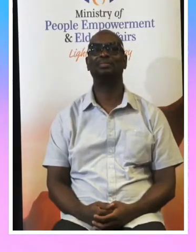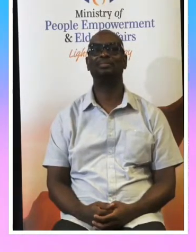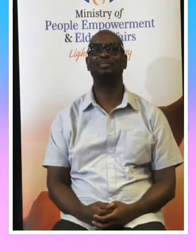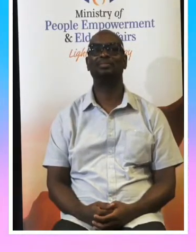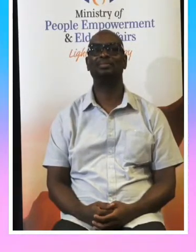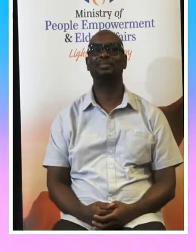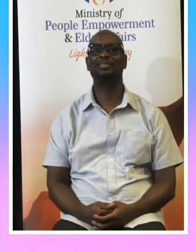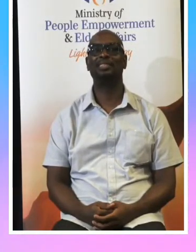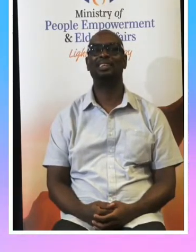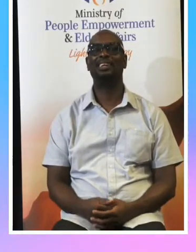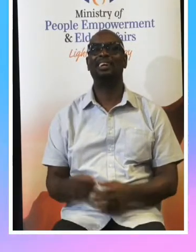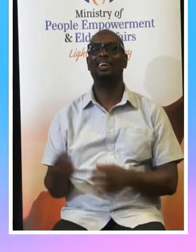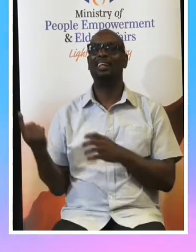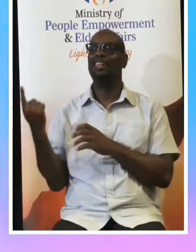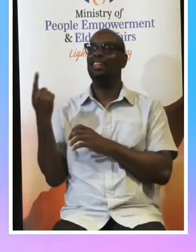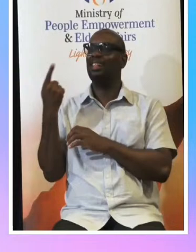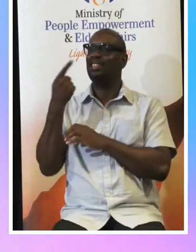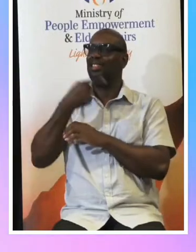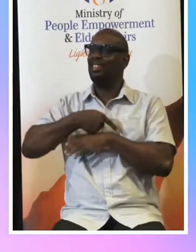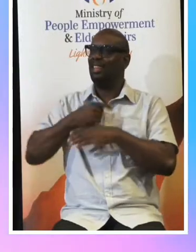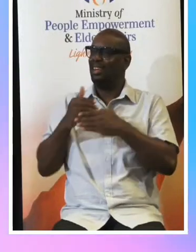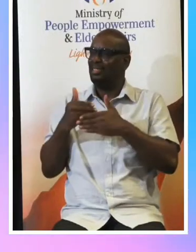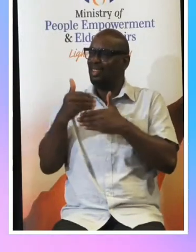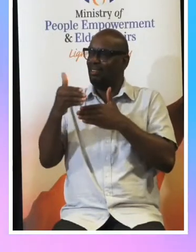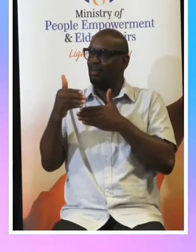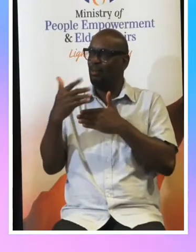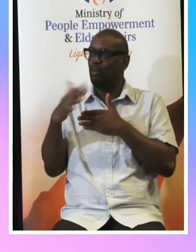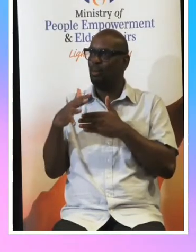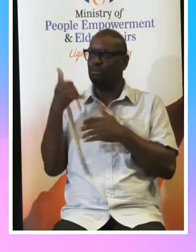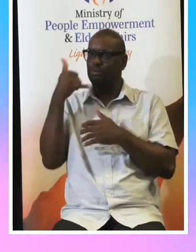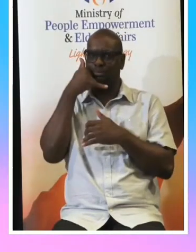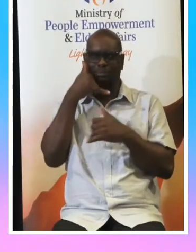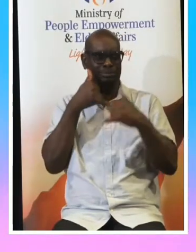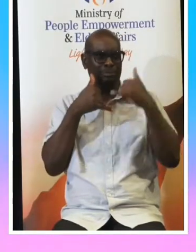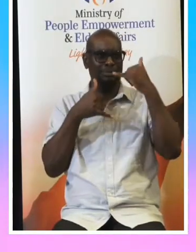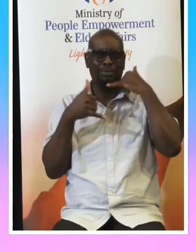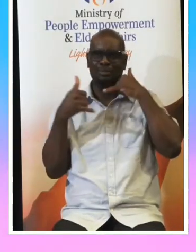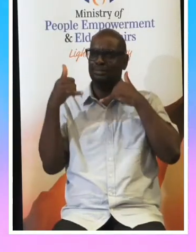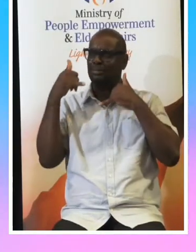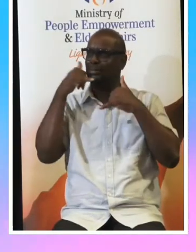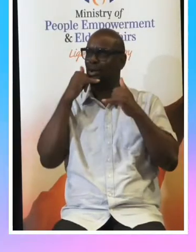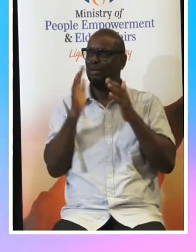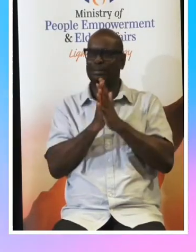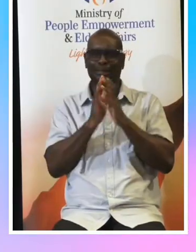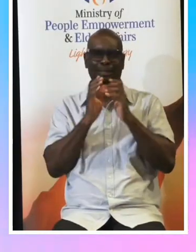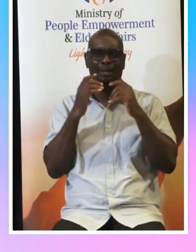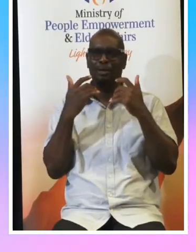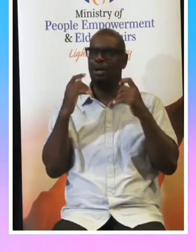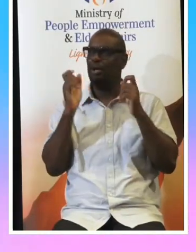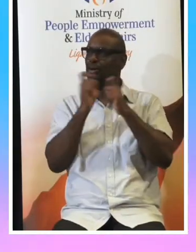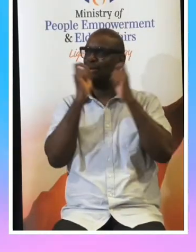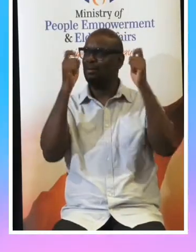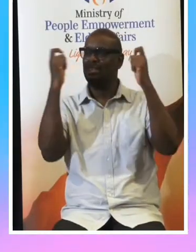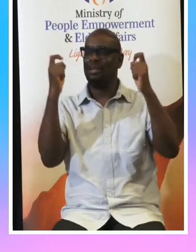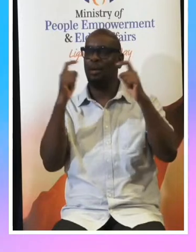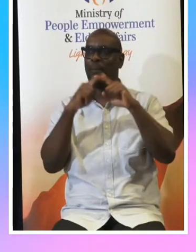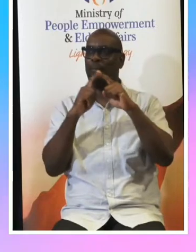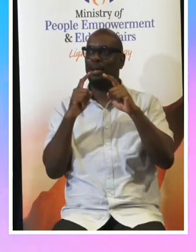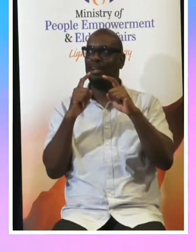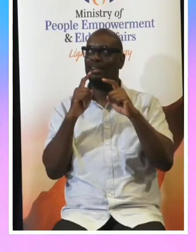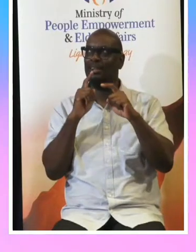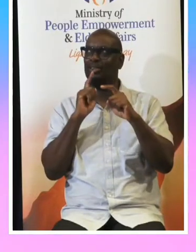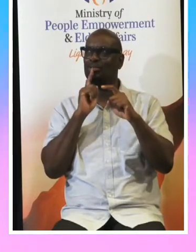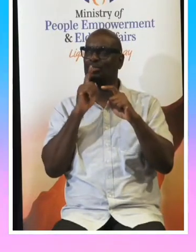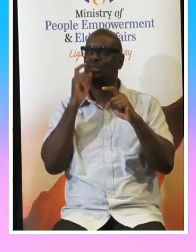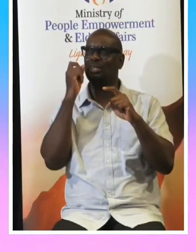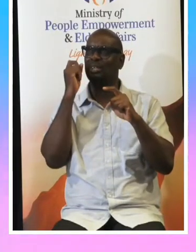The ensuing days were filled with calls and congratulatory messages, but the weight of the appointment only truly sunk in on